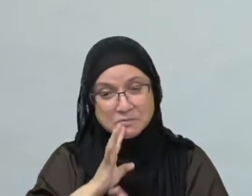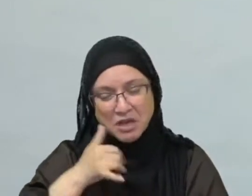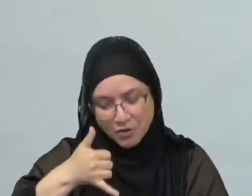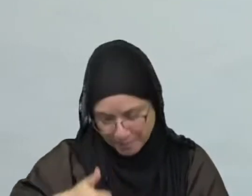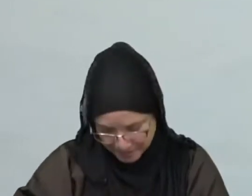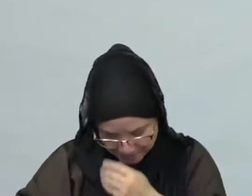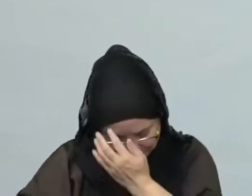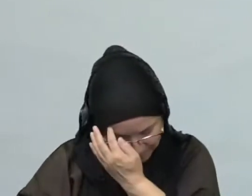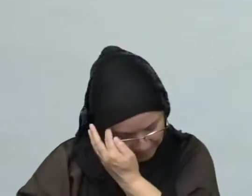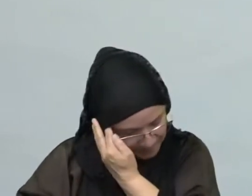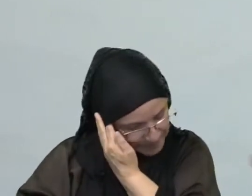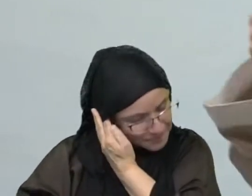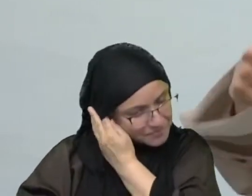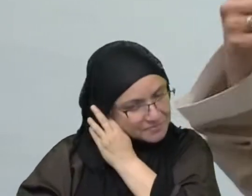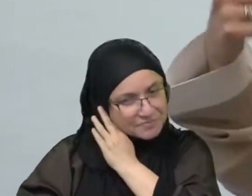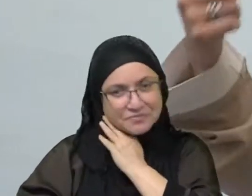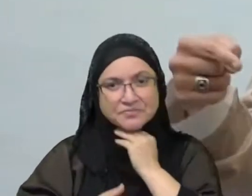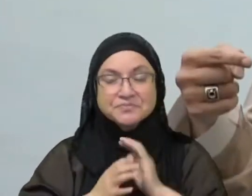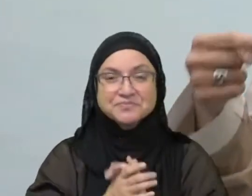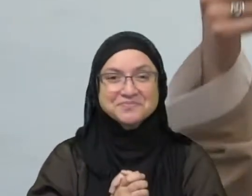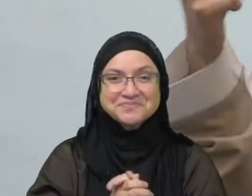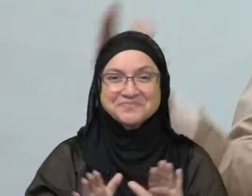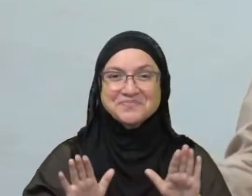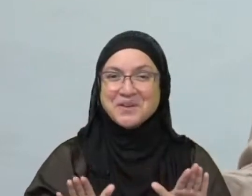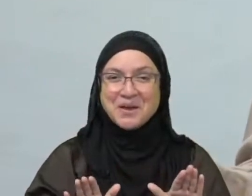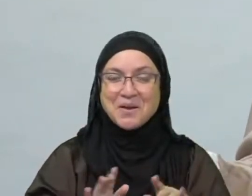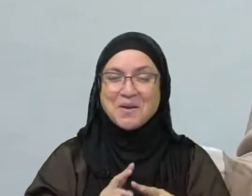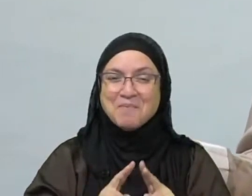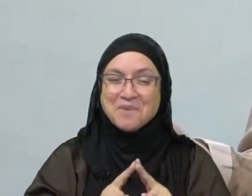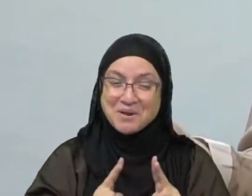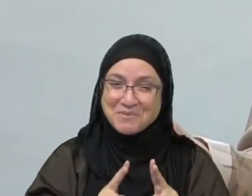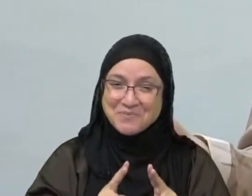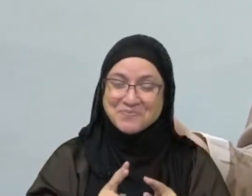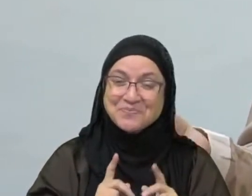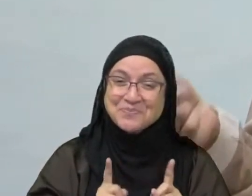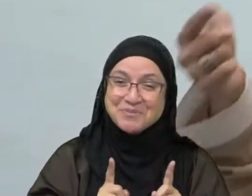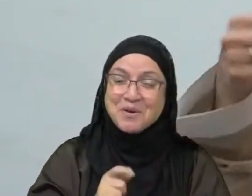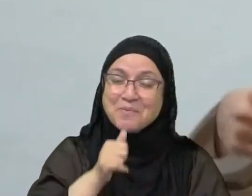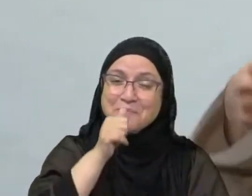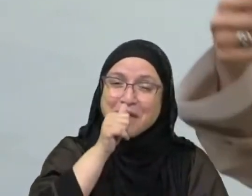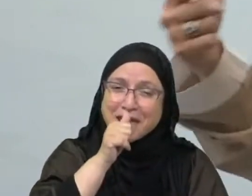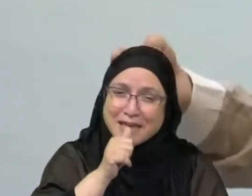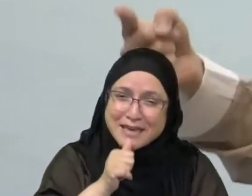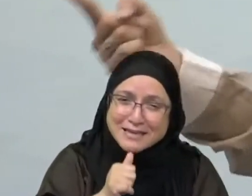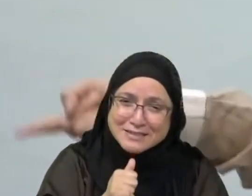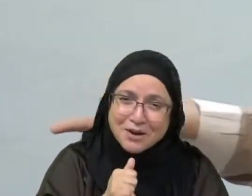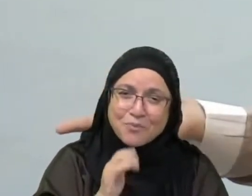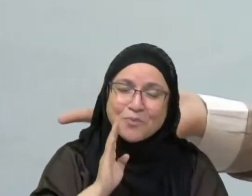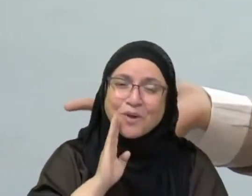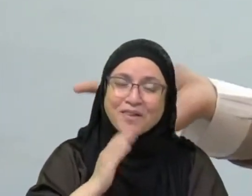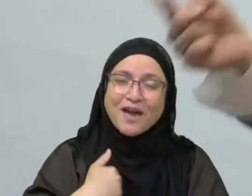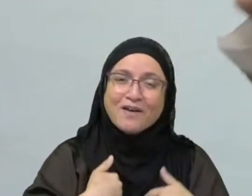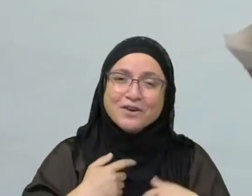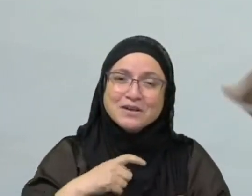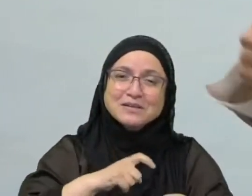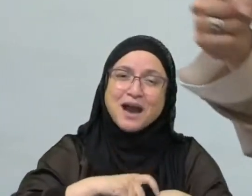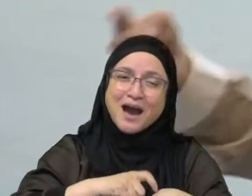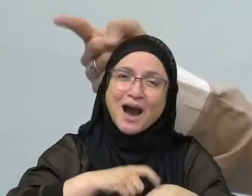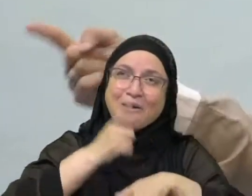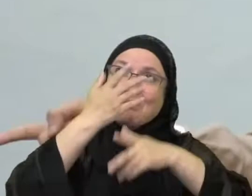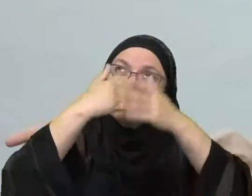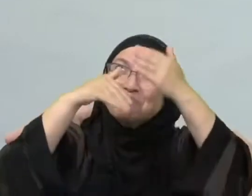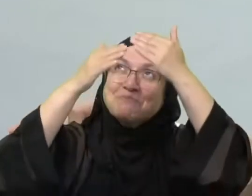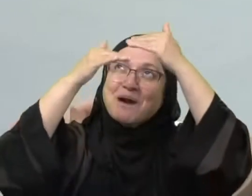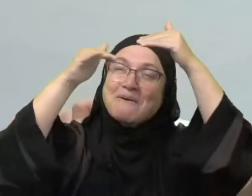Yasir. You have an appointment in paradise. Paradise is waiting for you. Jannah